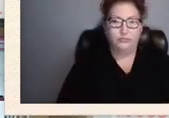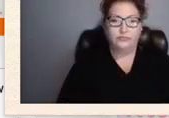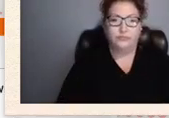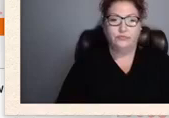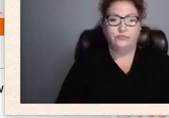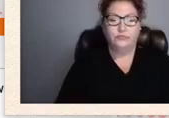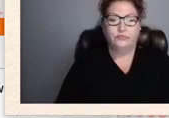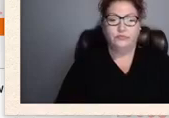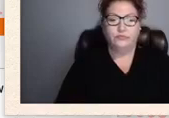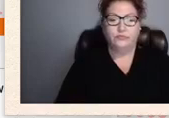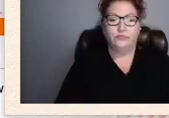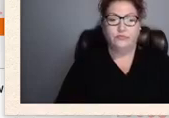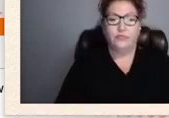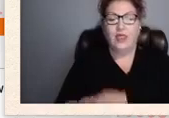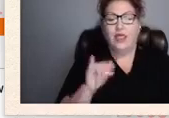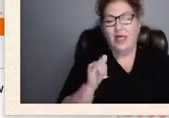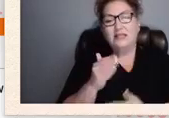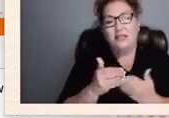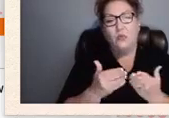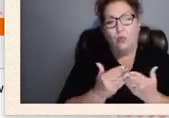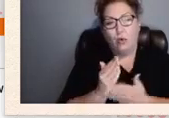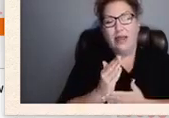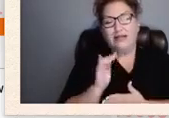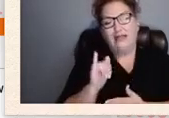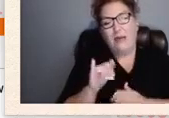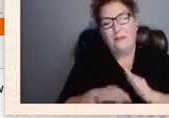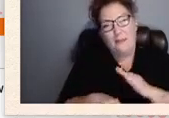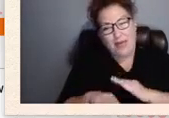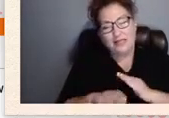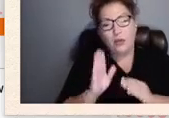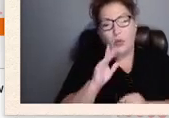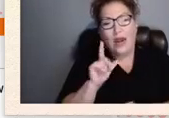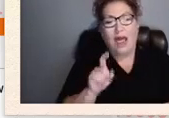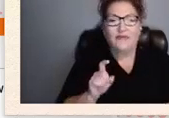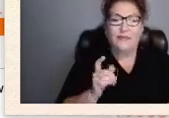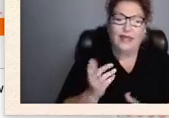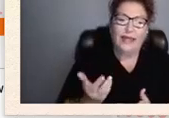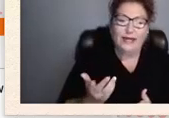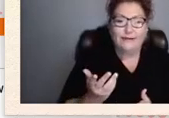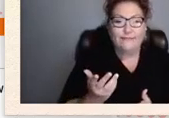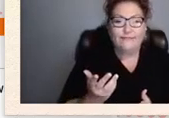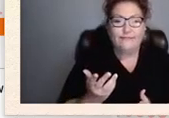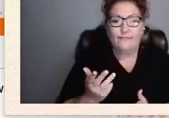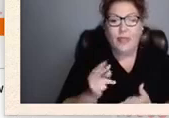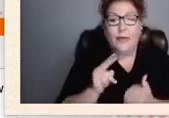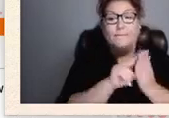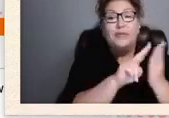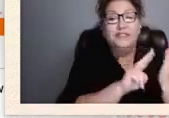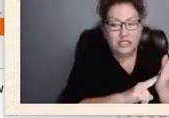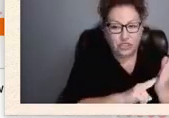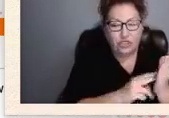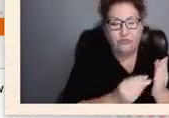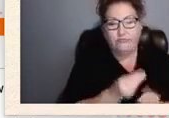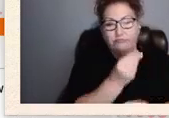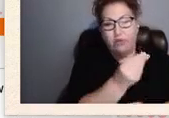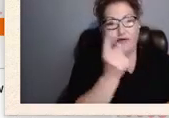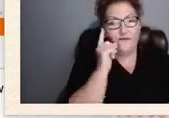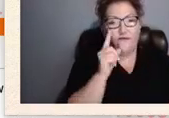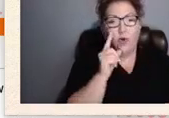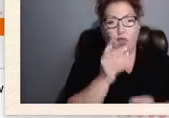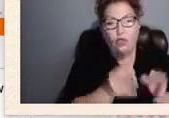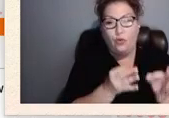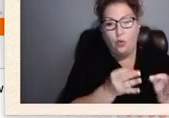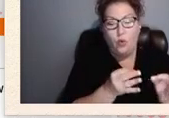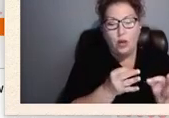So these are some rights that basically would have to be petitioned for under court authority in order for the guardian to do